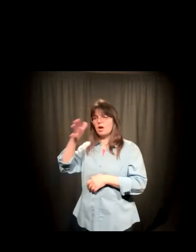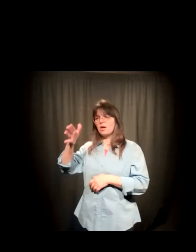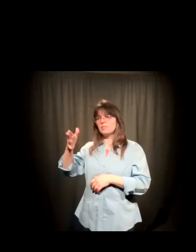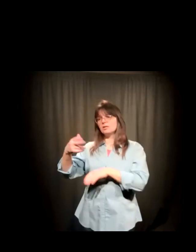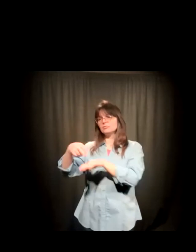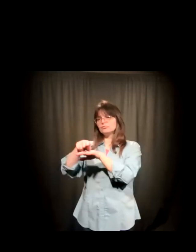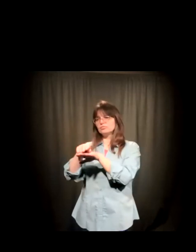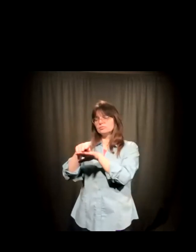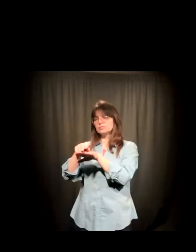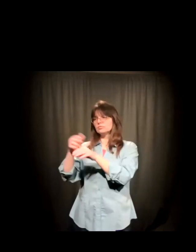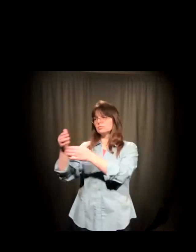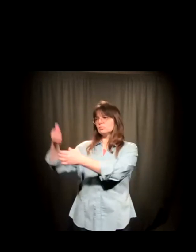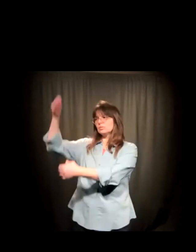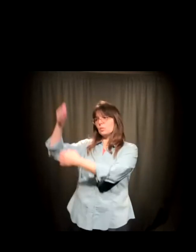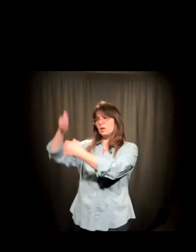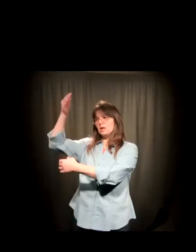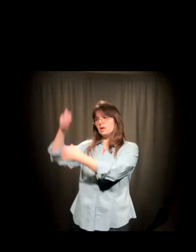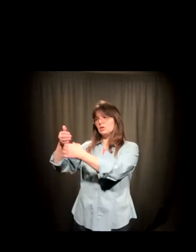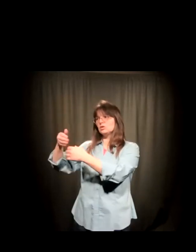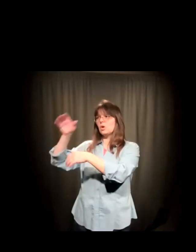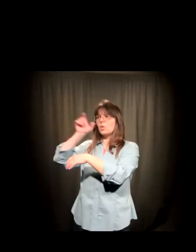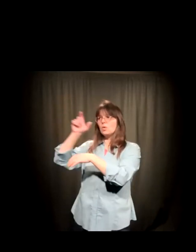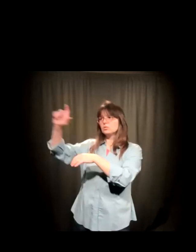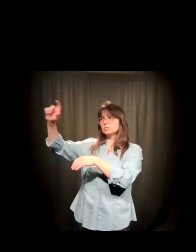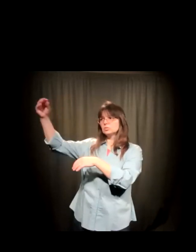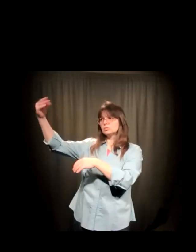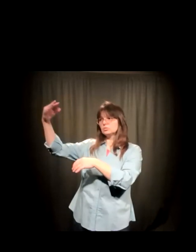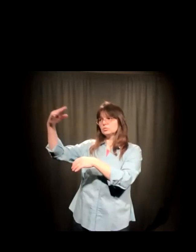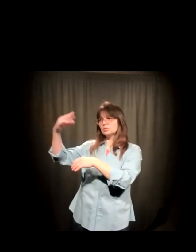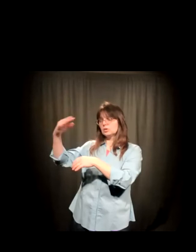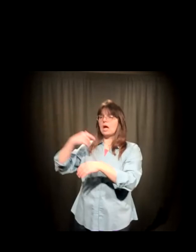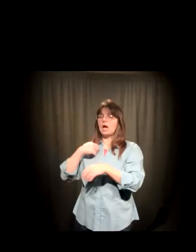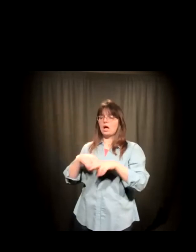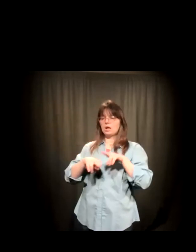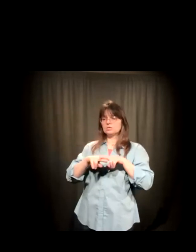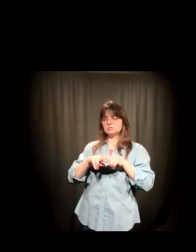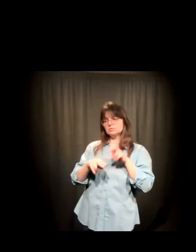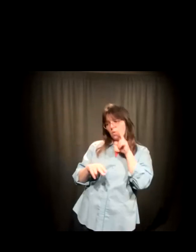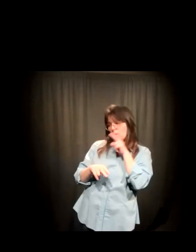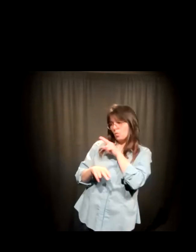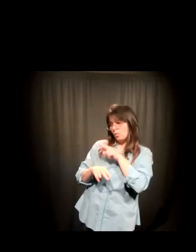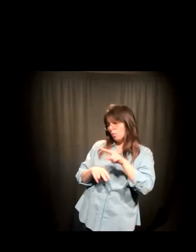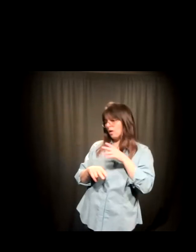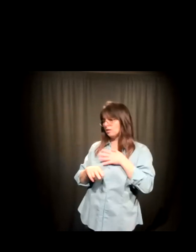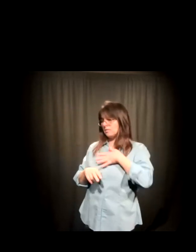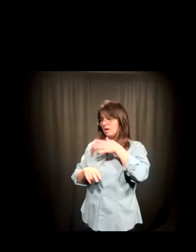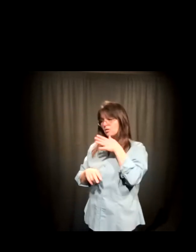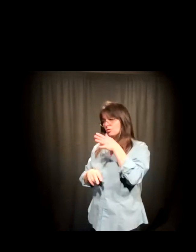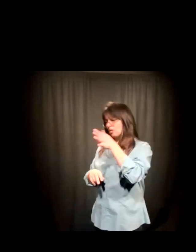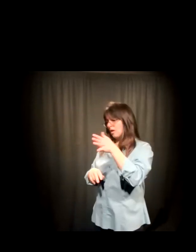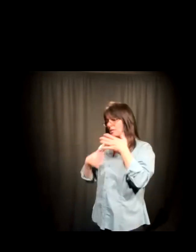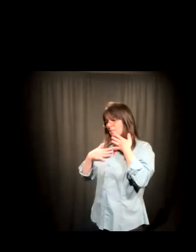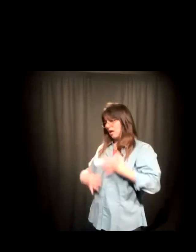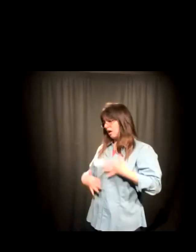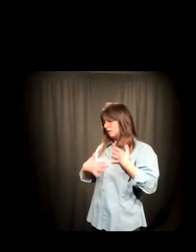moon. I watched her body, memorizing it, the wrinkles of her fingers, the way her